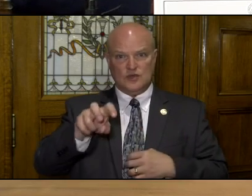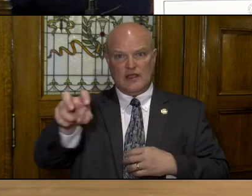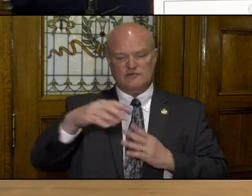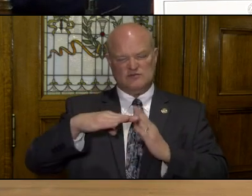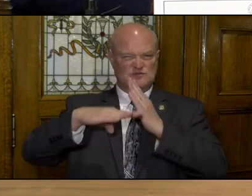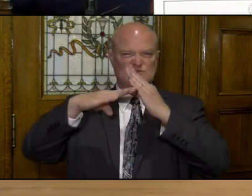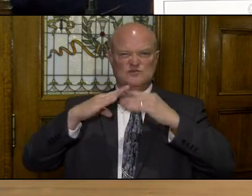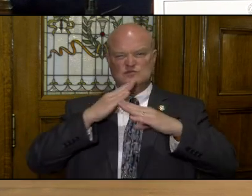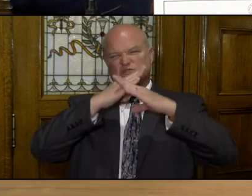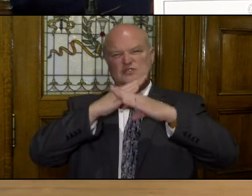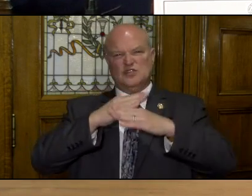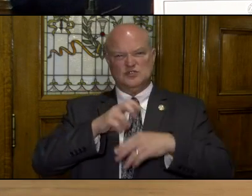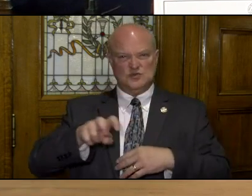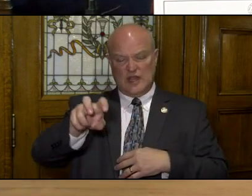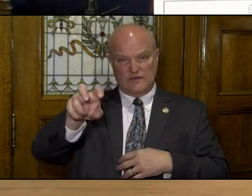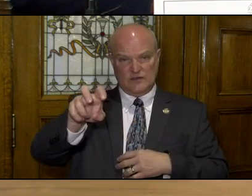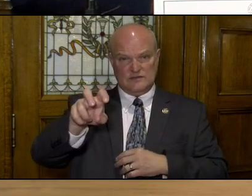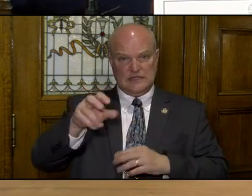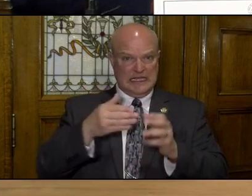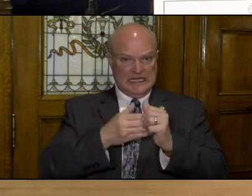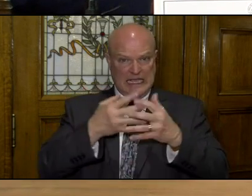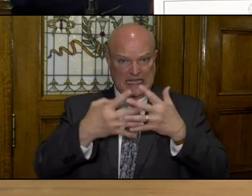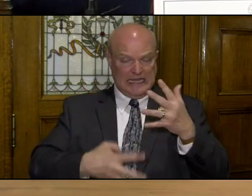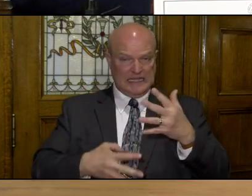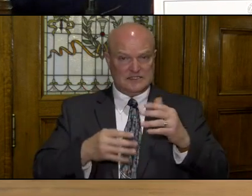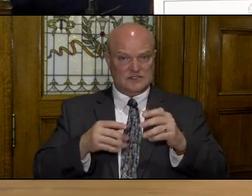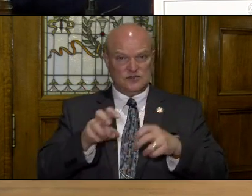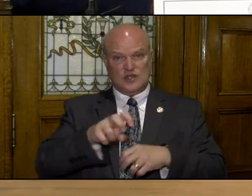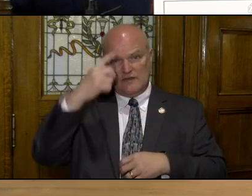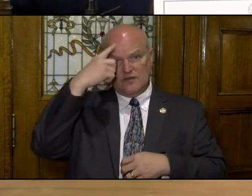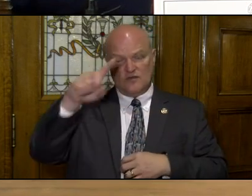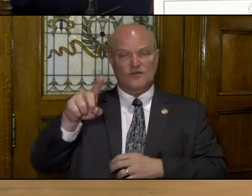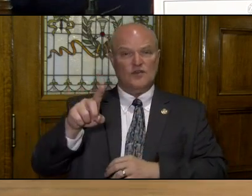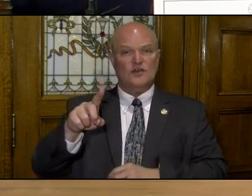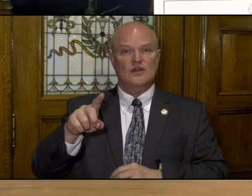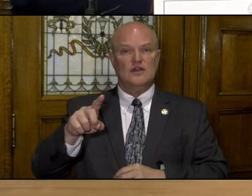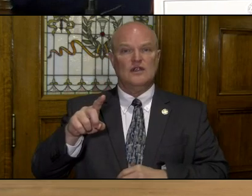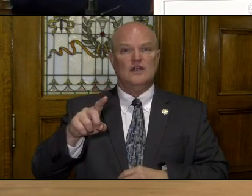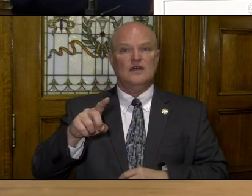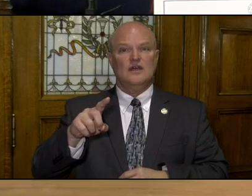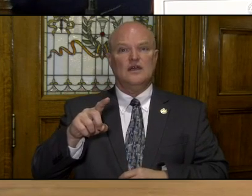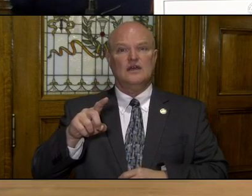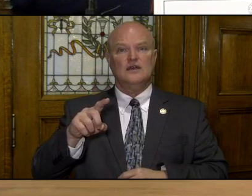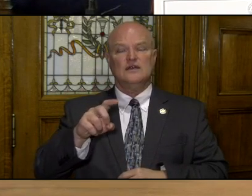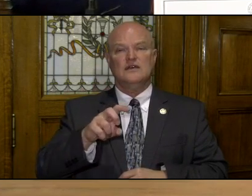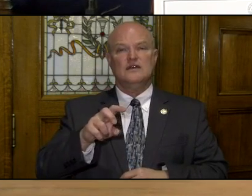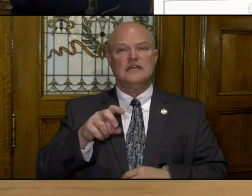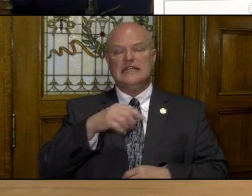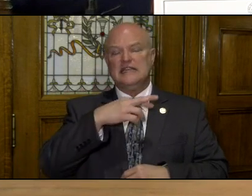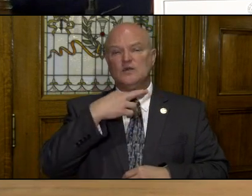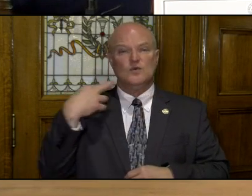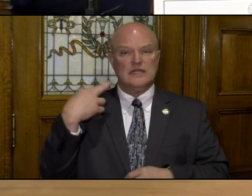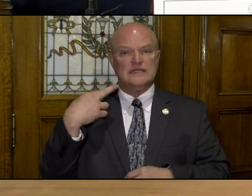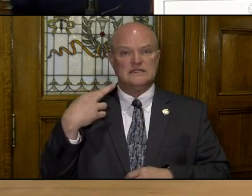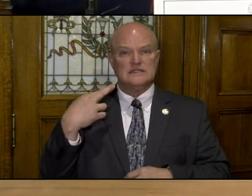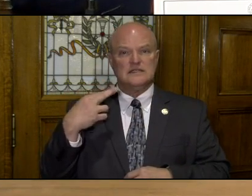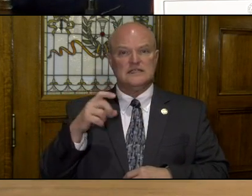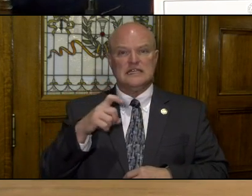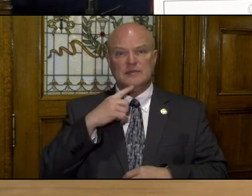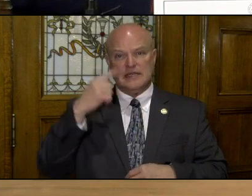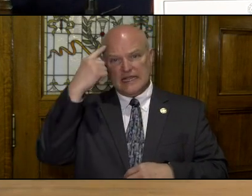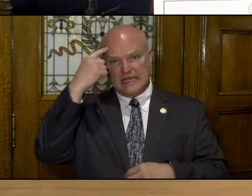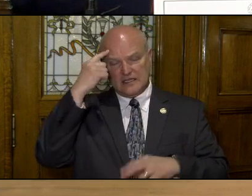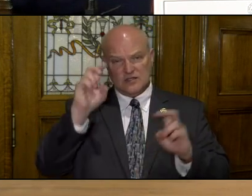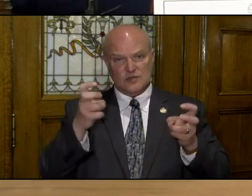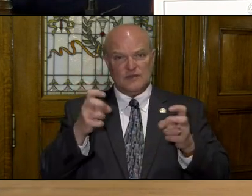and the guidelines on travel for employees, but also non-employees. Any restrictions you think need to be taken